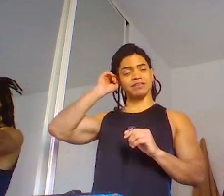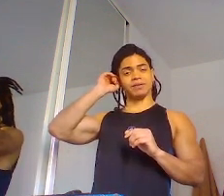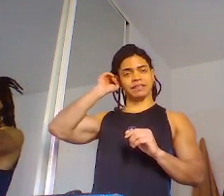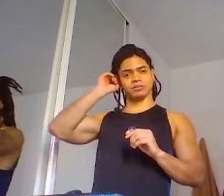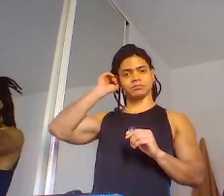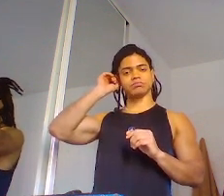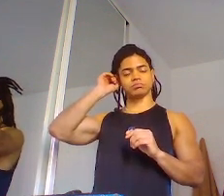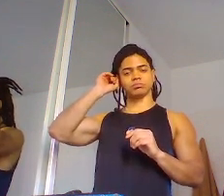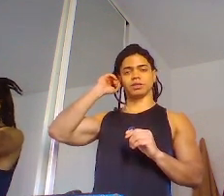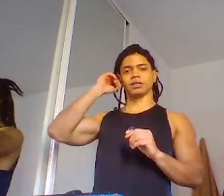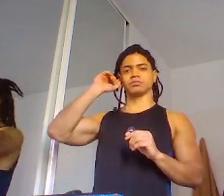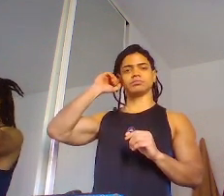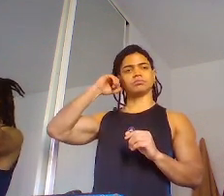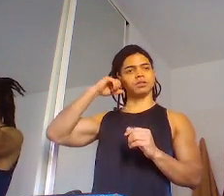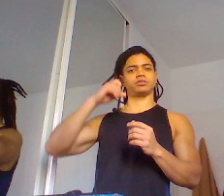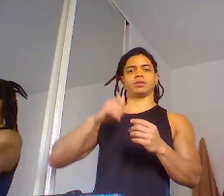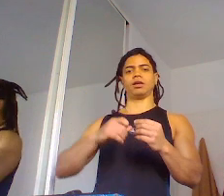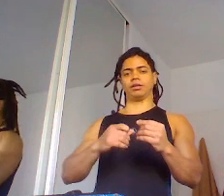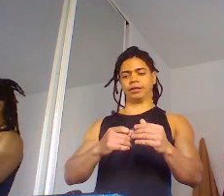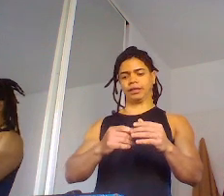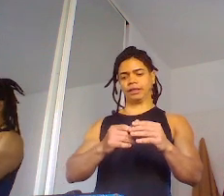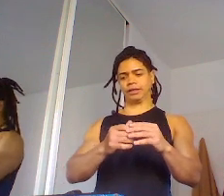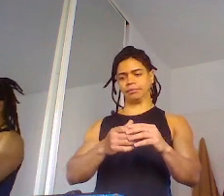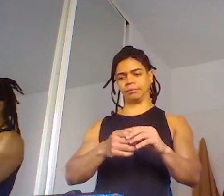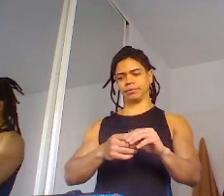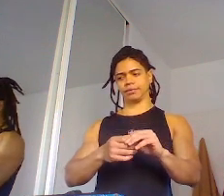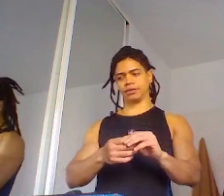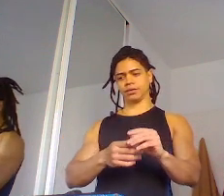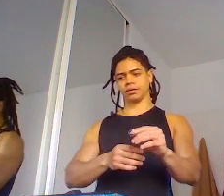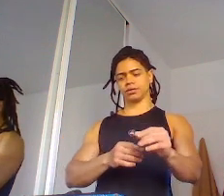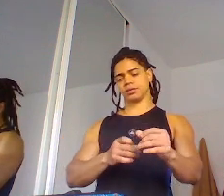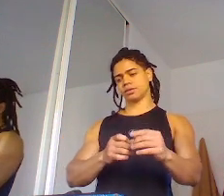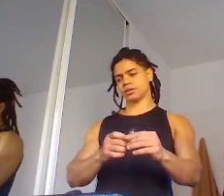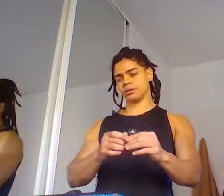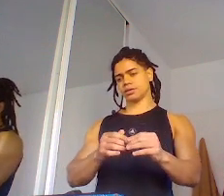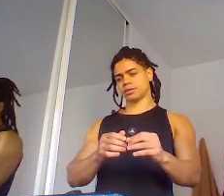payroll advance, okay, which are